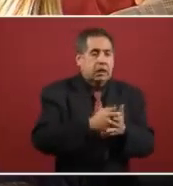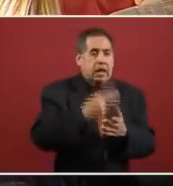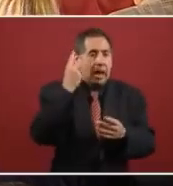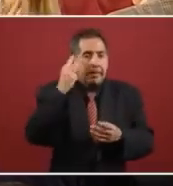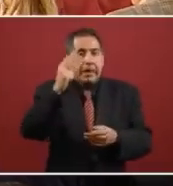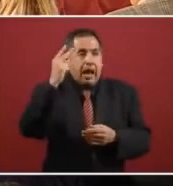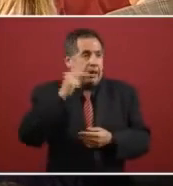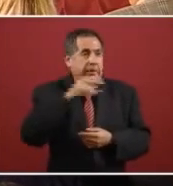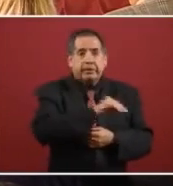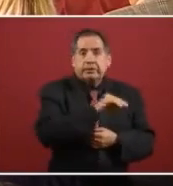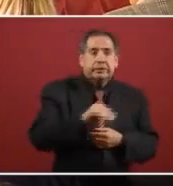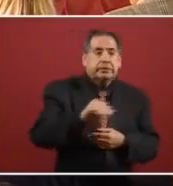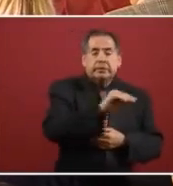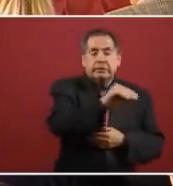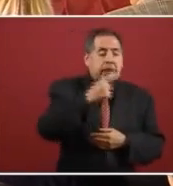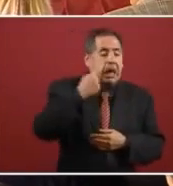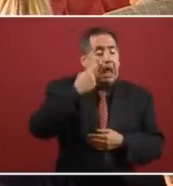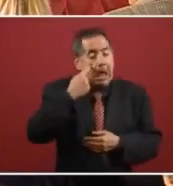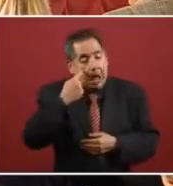um,